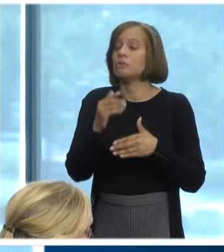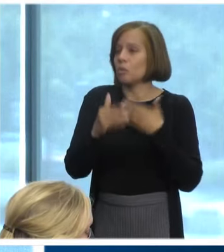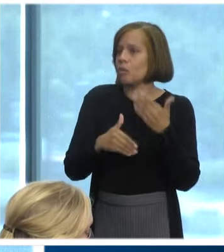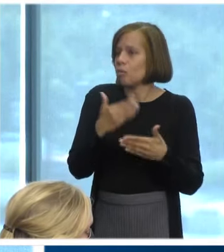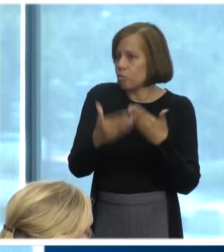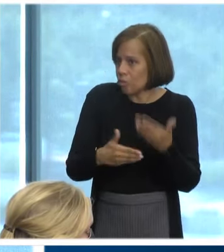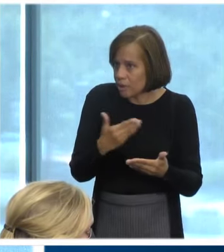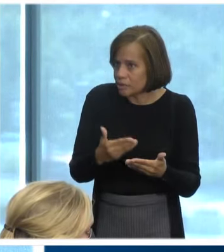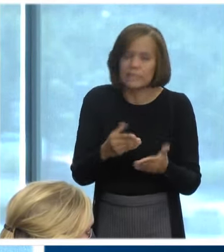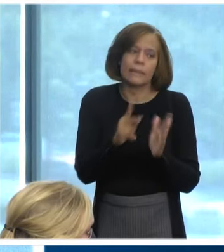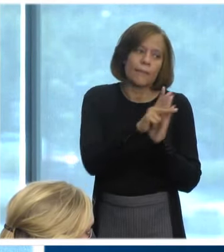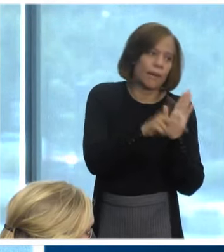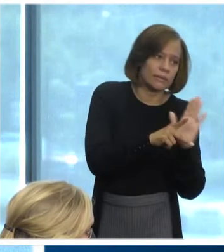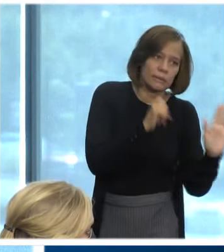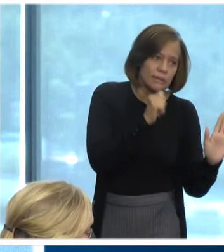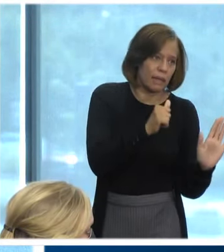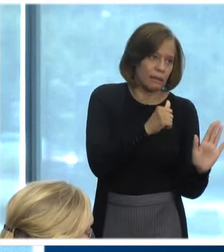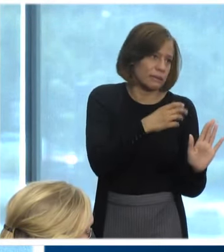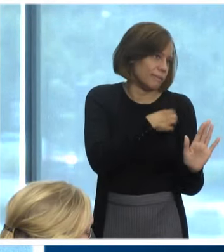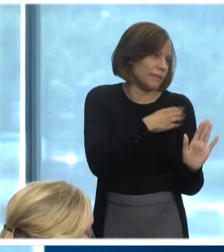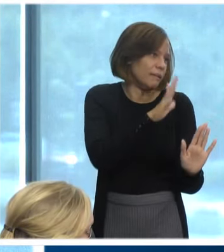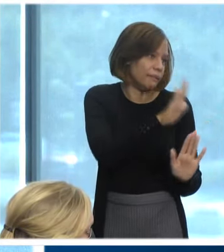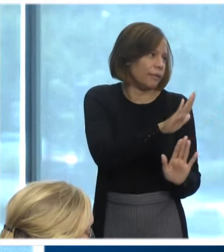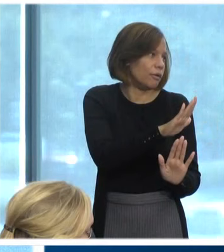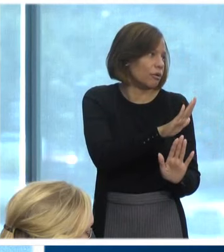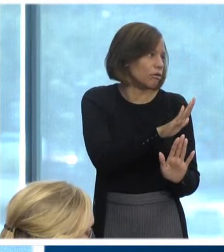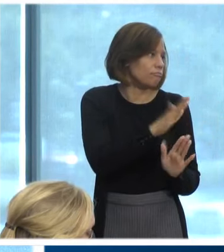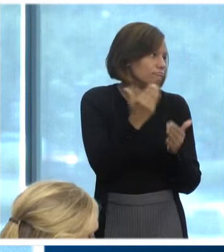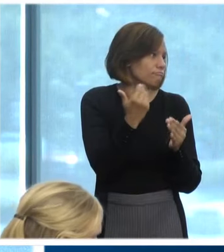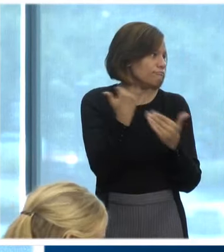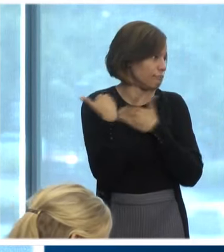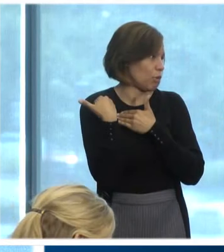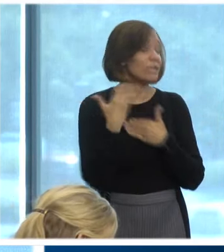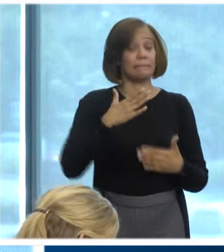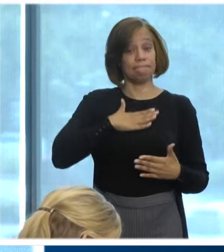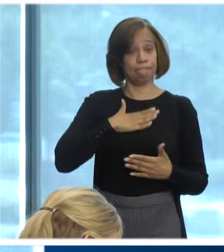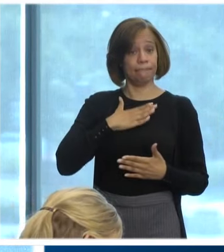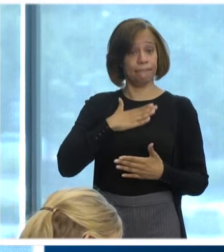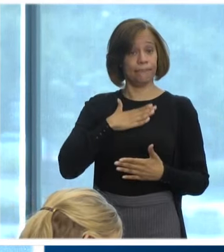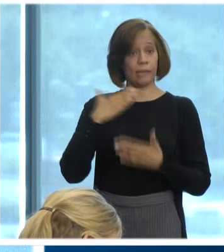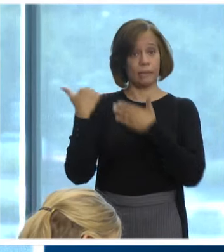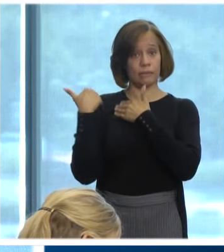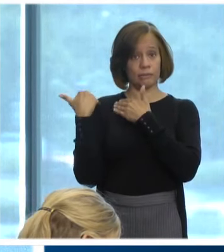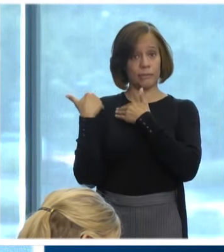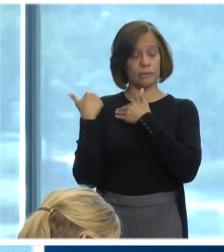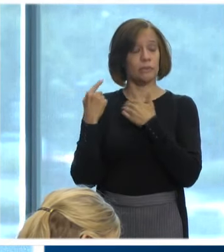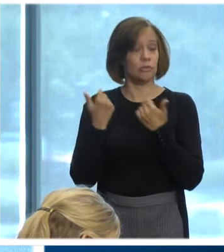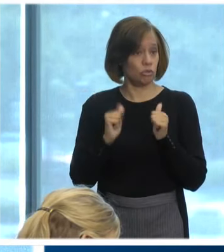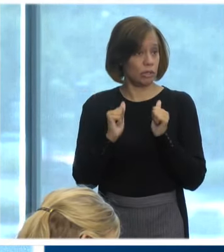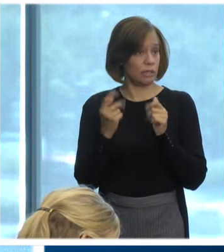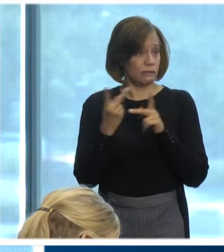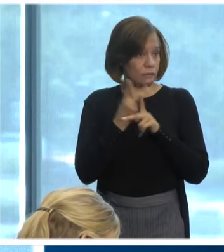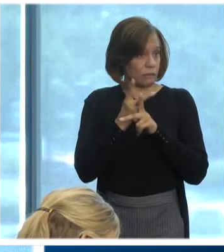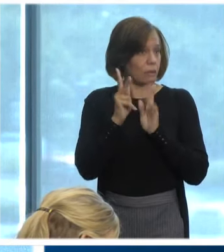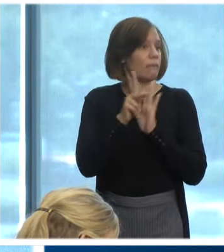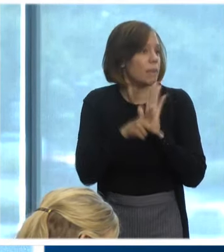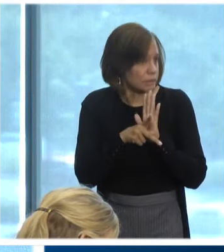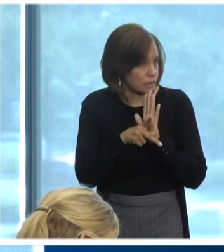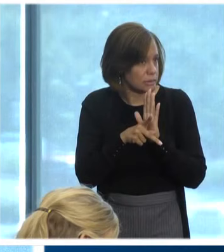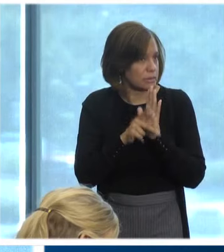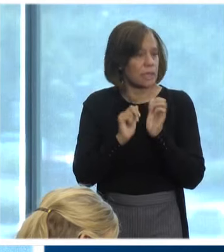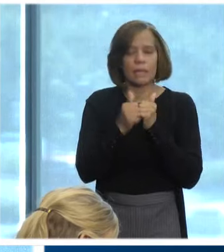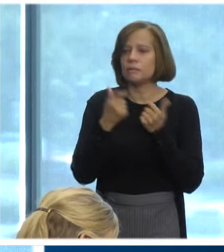against a policy, it's not the fault of the officers. This is going to be on my shoulders to address this as policy. How can we make sure